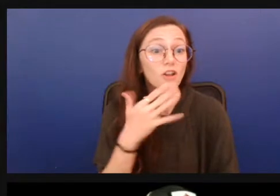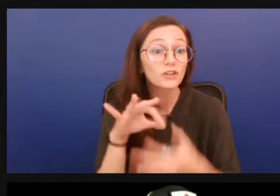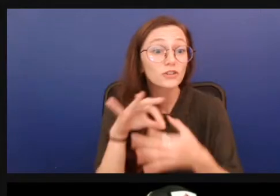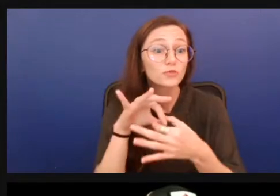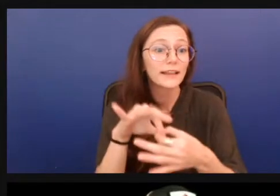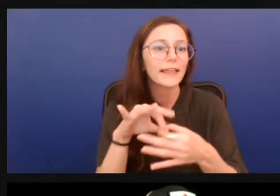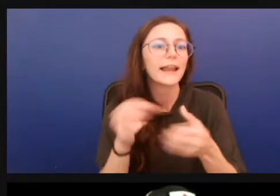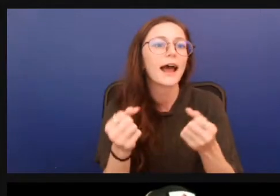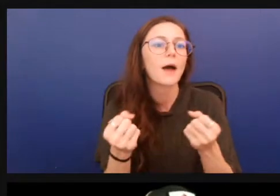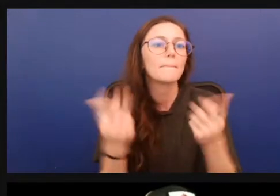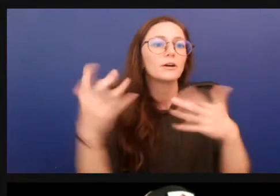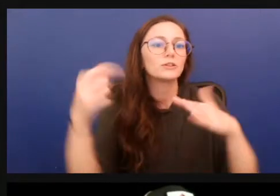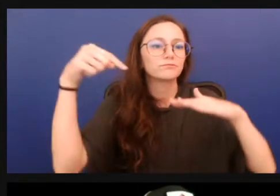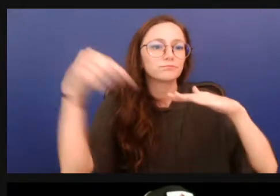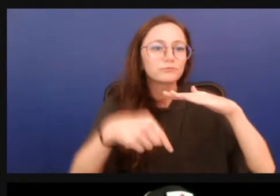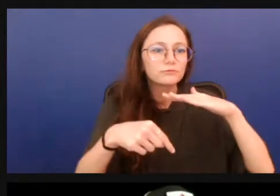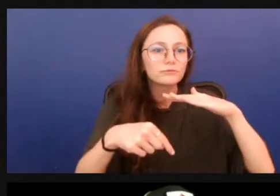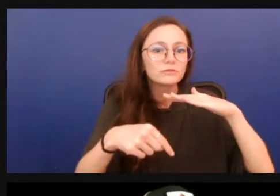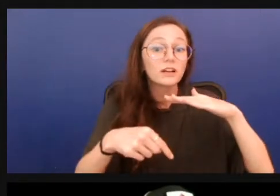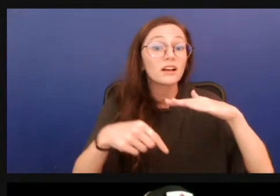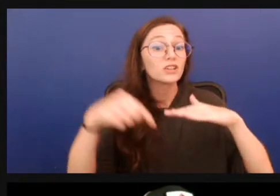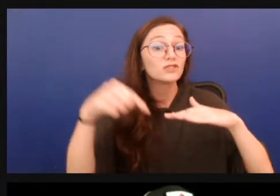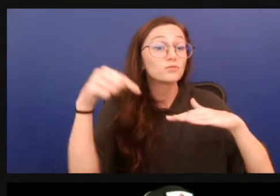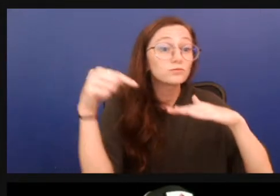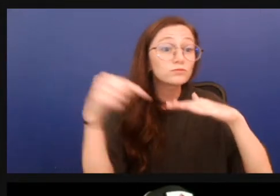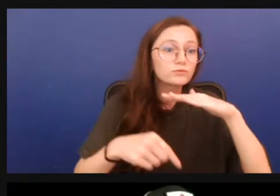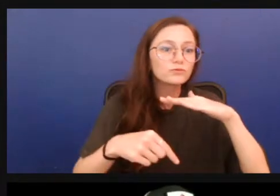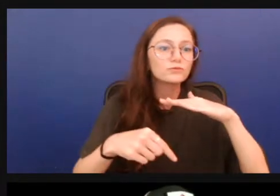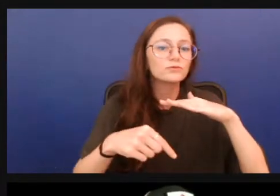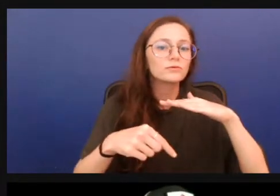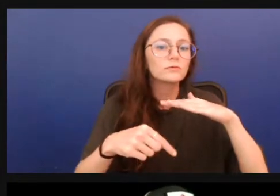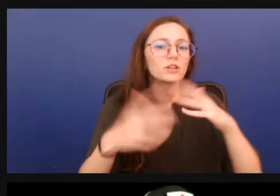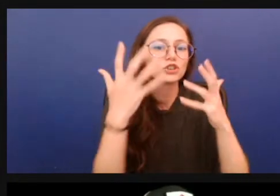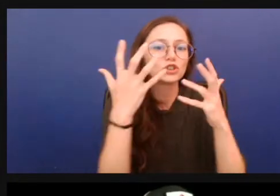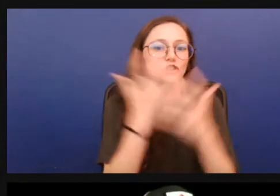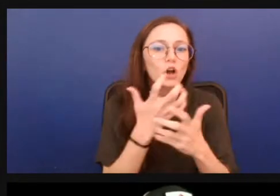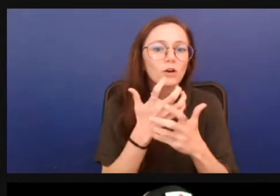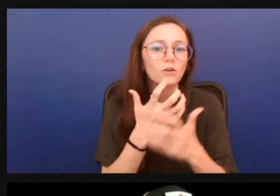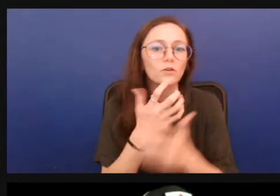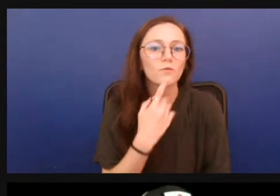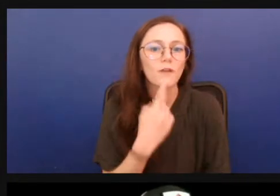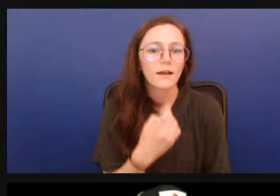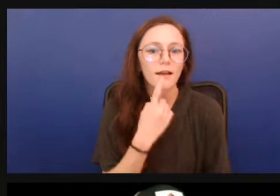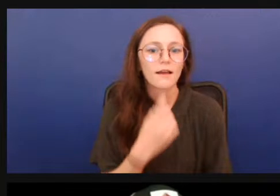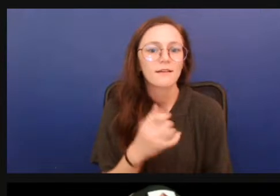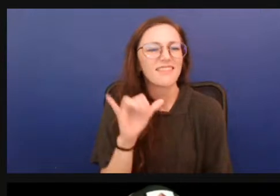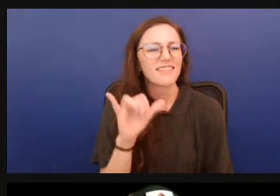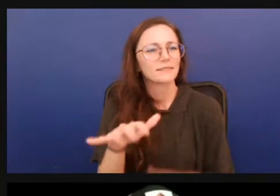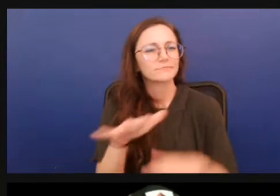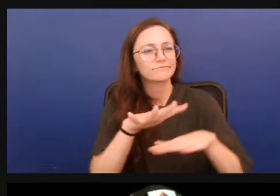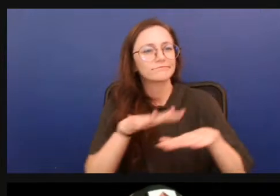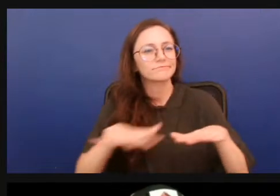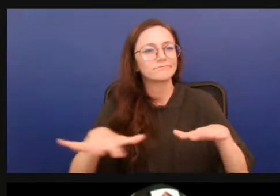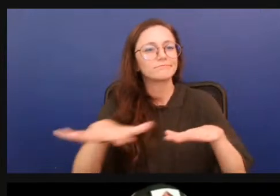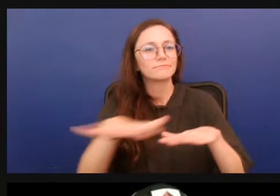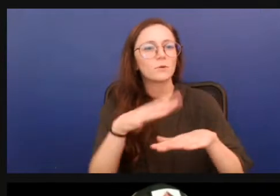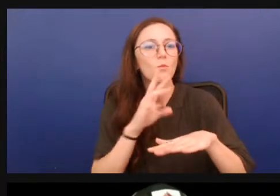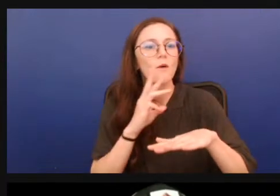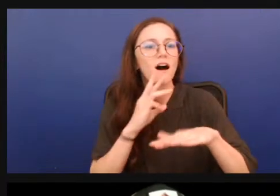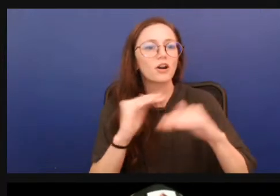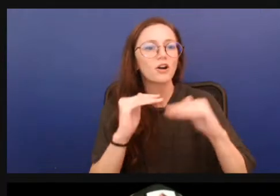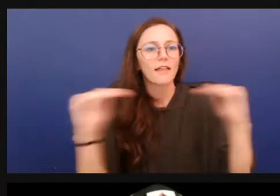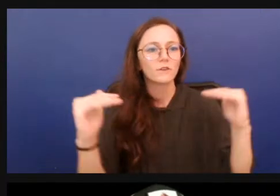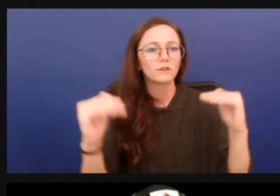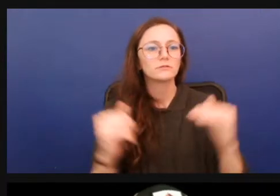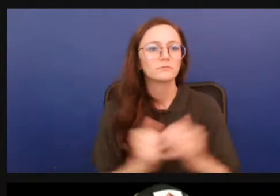maroon colors, these kind of darker reds here, these are marking depths above sea level. So right away, we can see that we